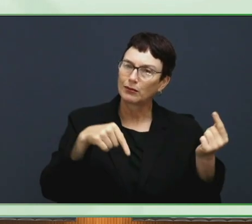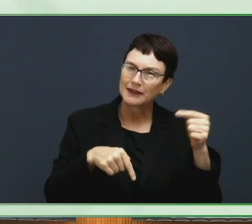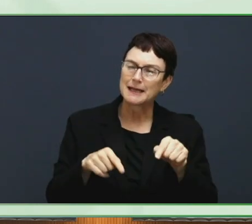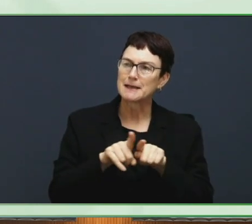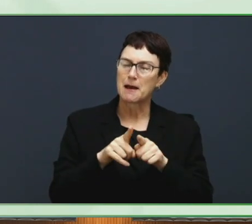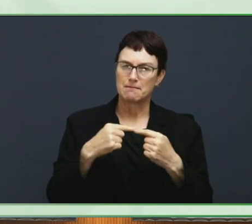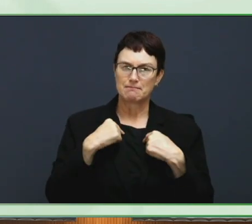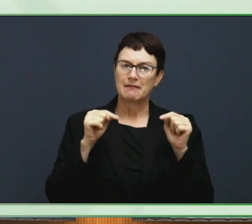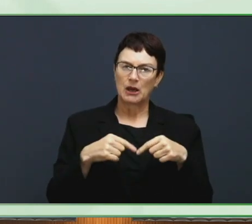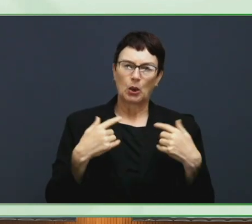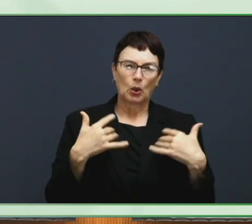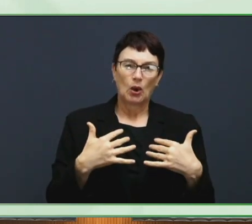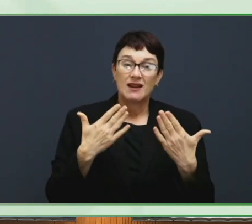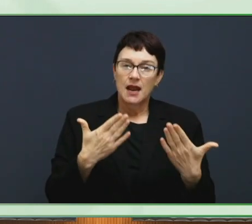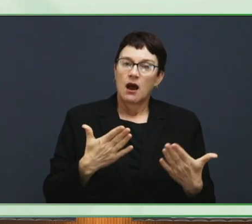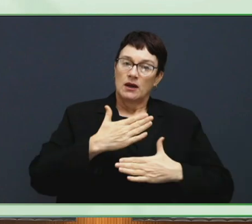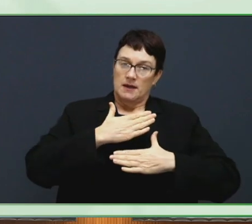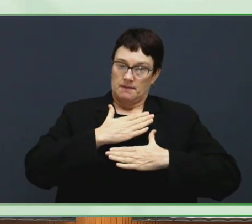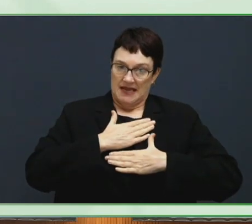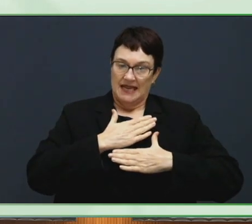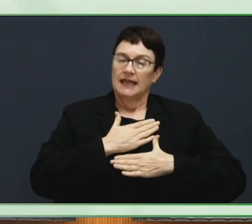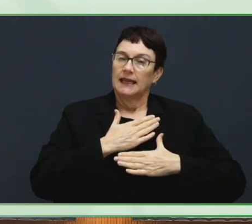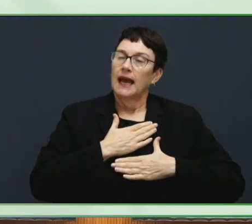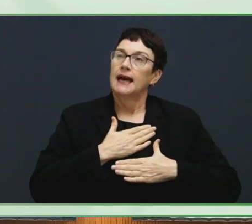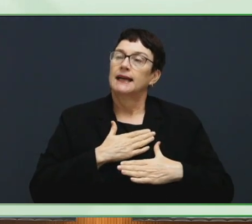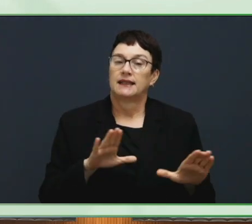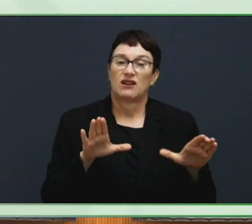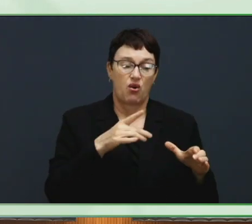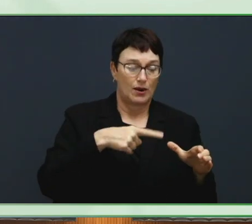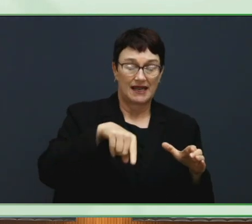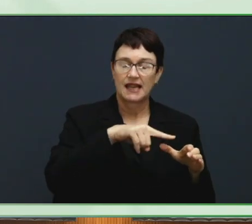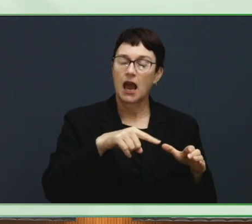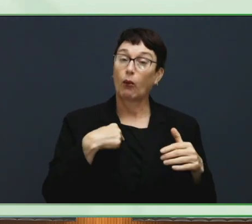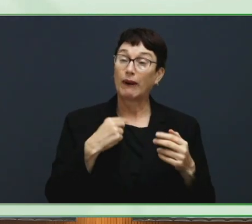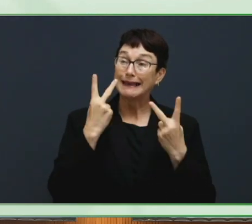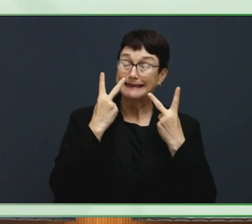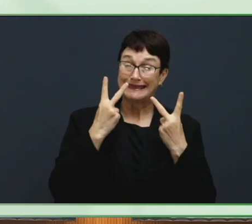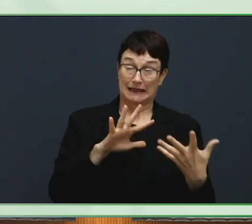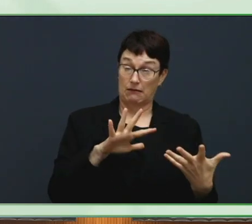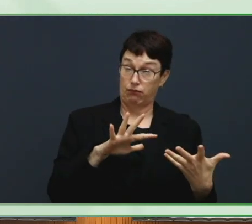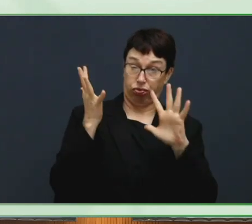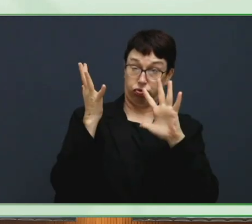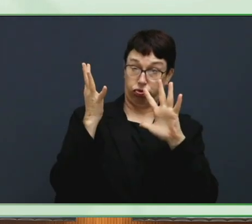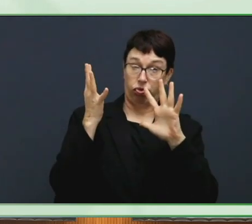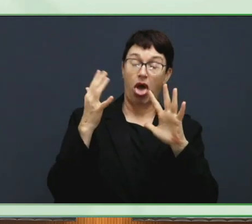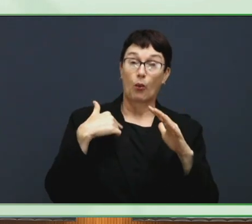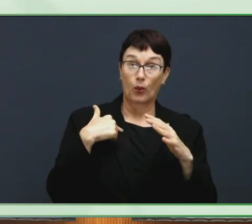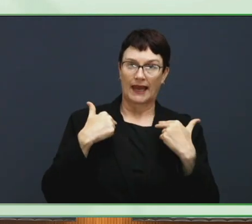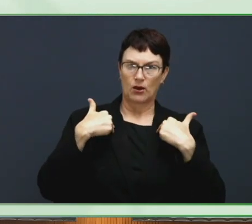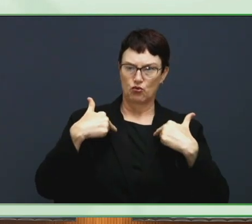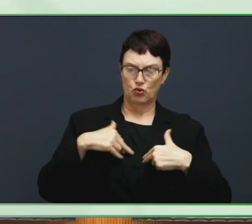and our insight about the humanitarian crisis, I want to start with a few words about